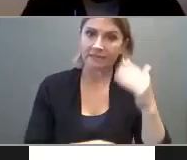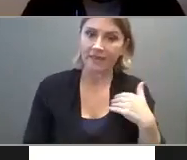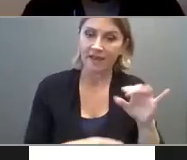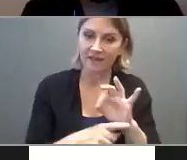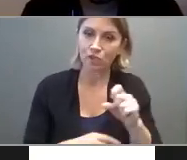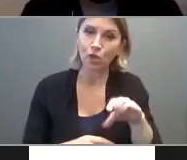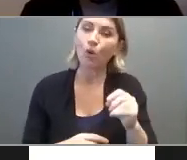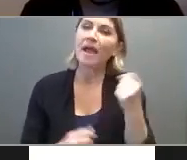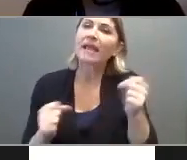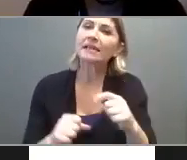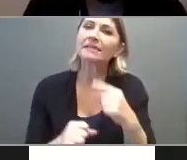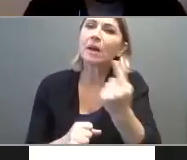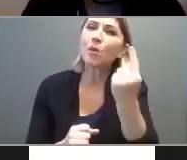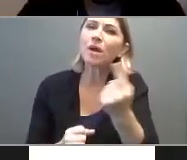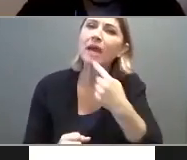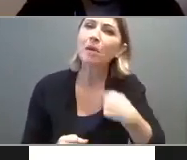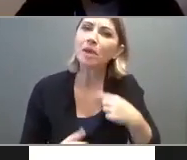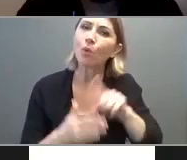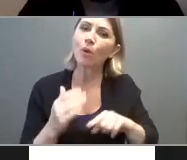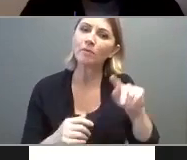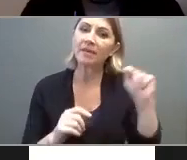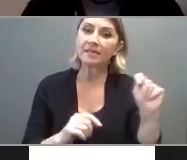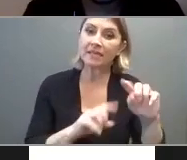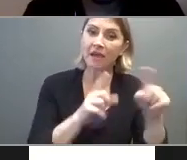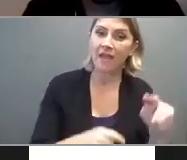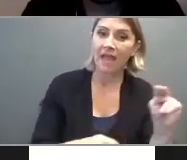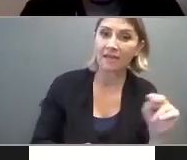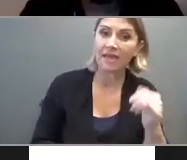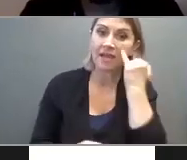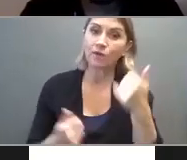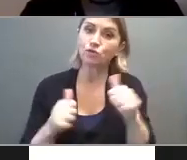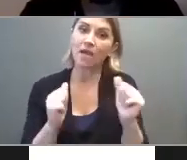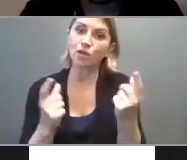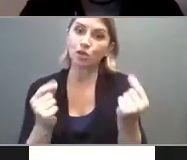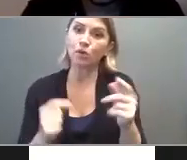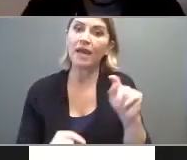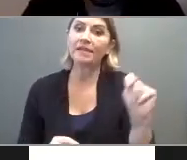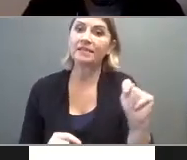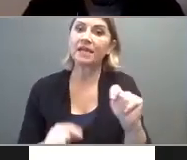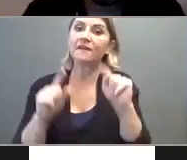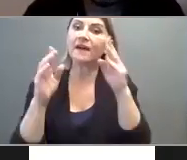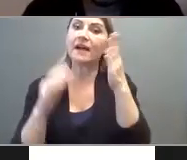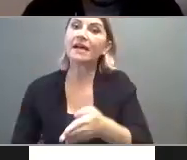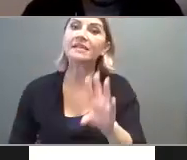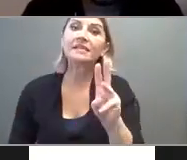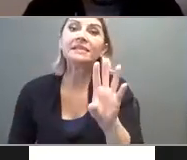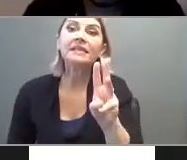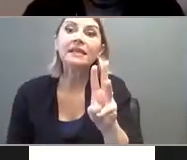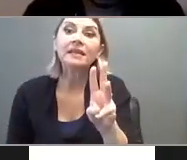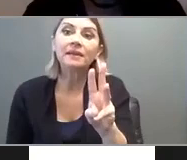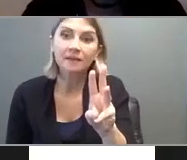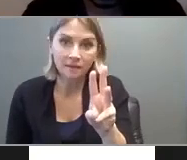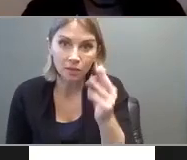can someone tell me what would be T of n if we are trying to do T of n by 16?